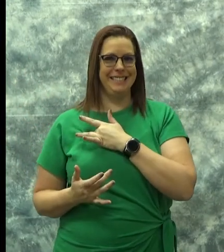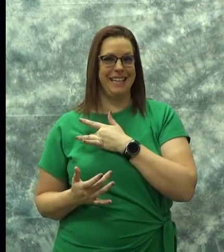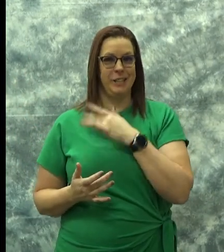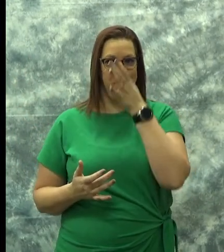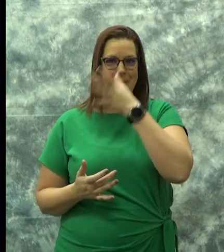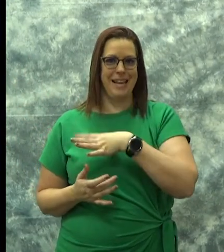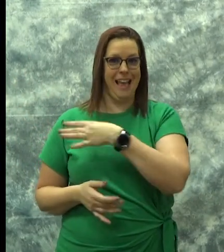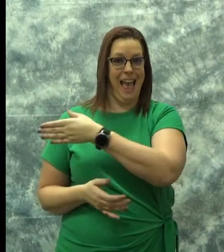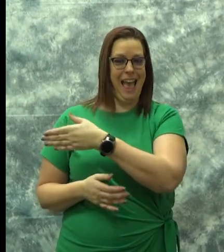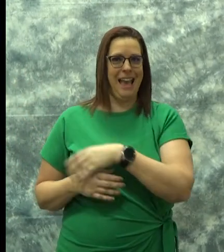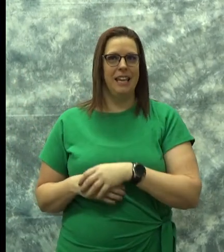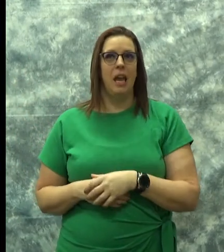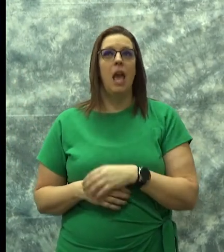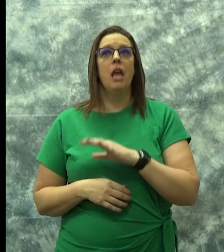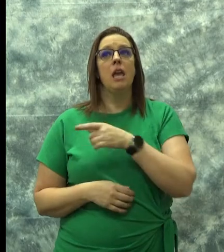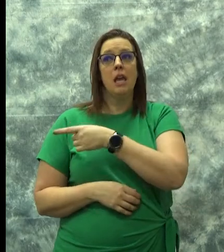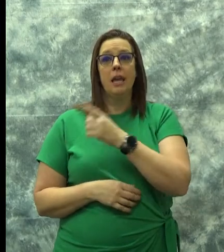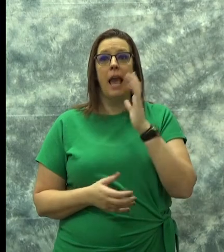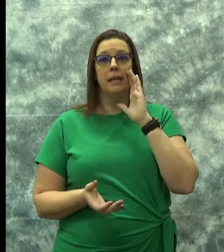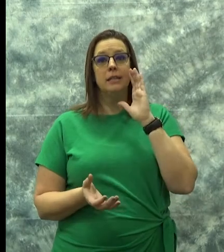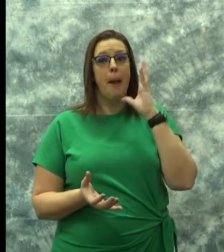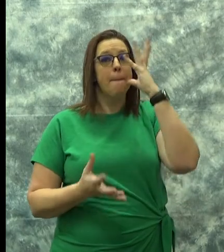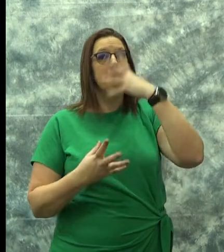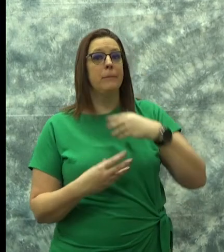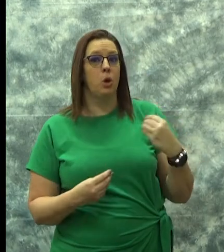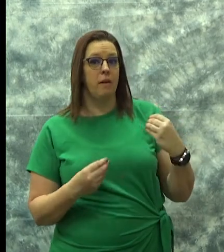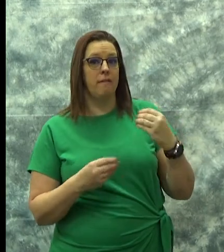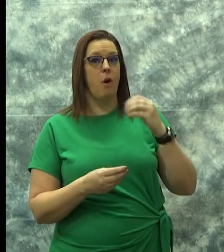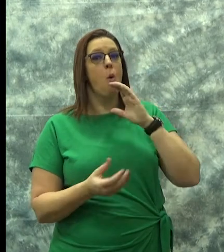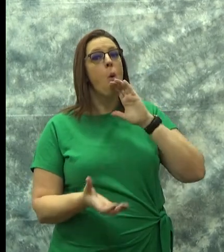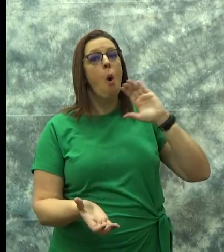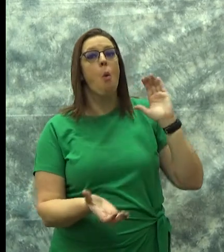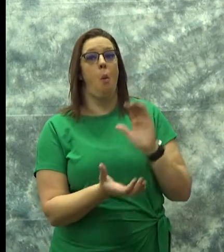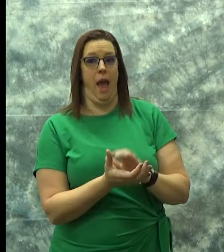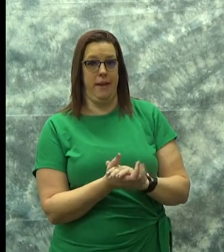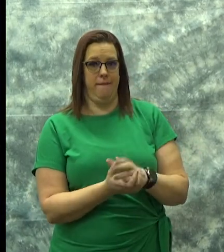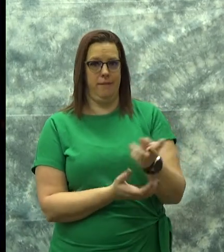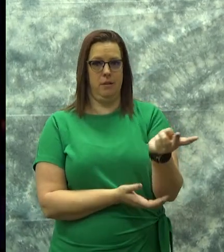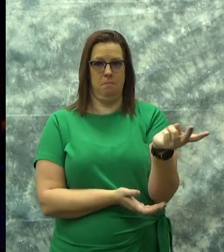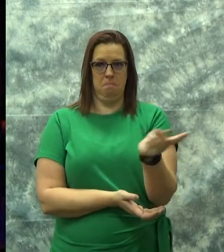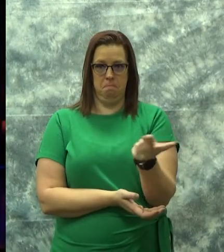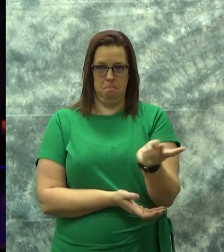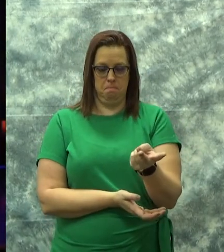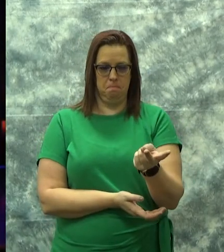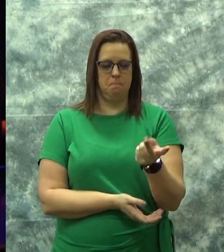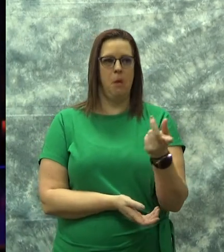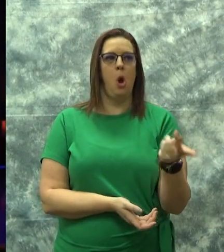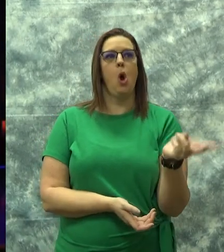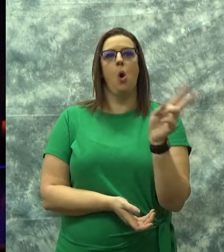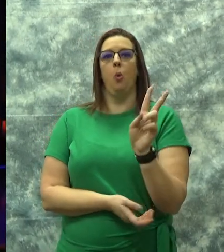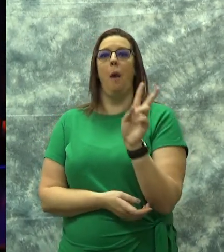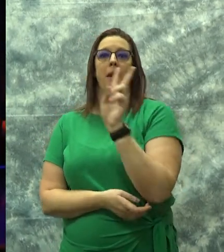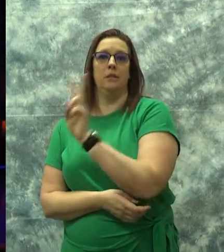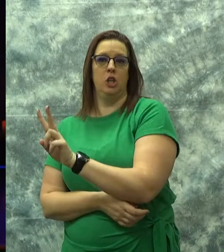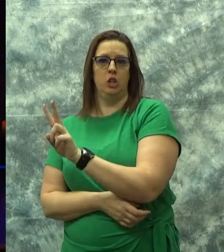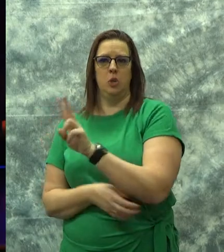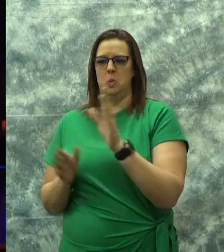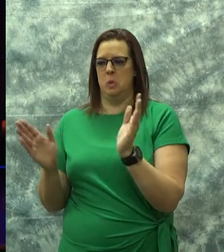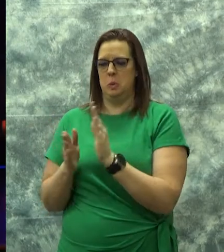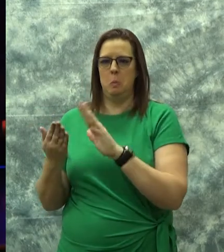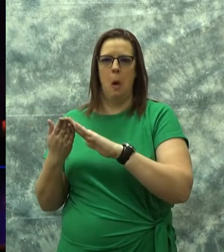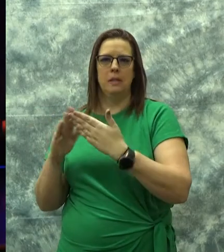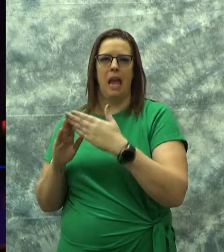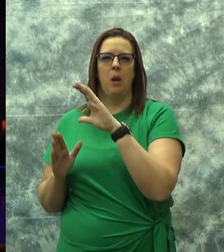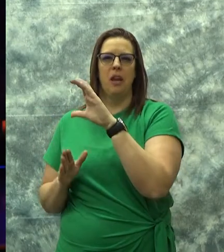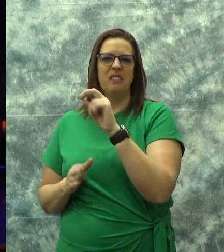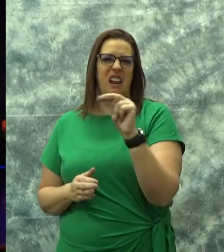was. He and his beautiful, wonderful, dreamy wife, Joanne Woodward, reportedly went to this small town